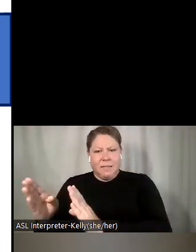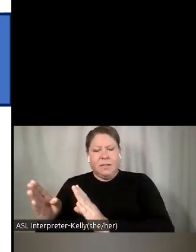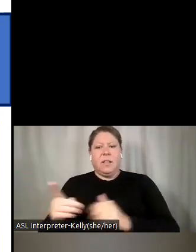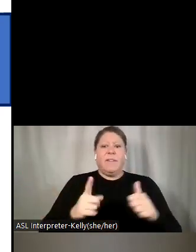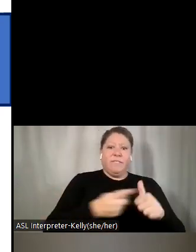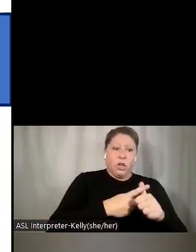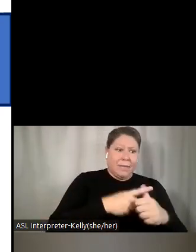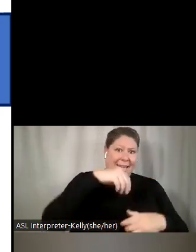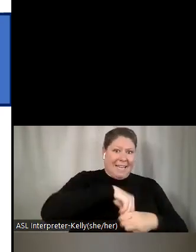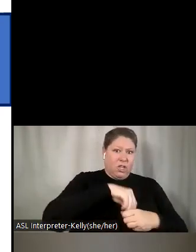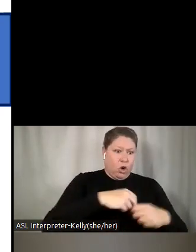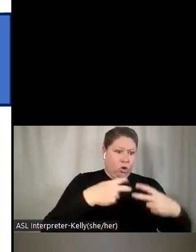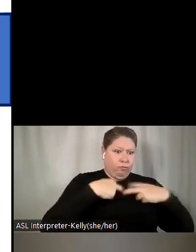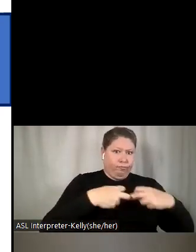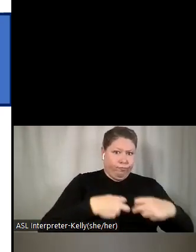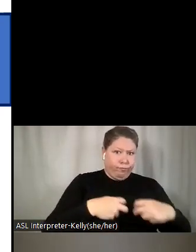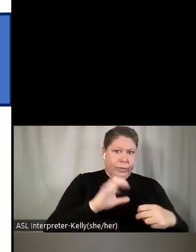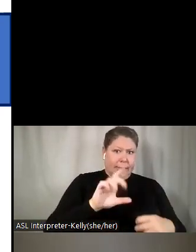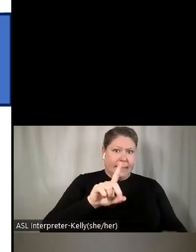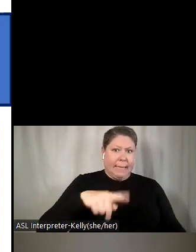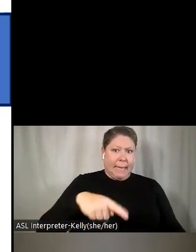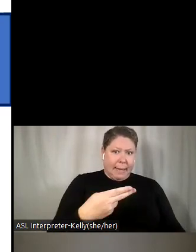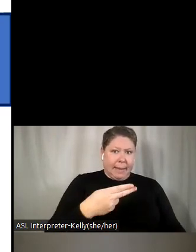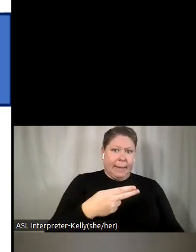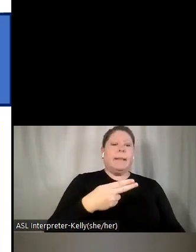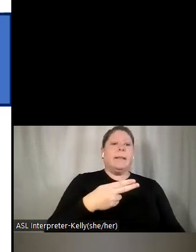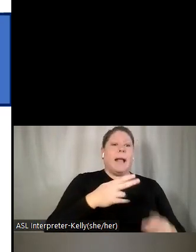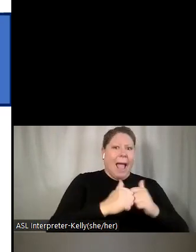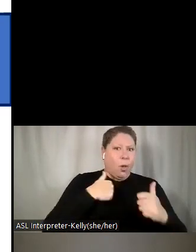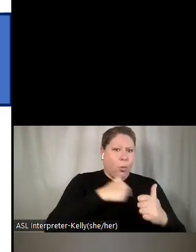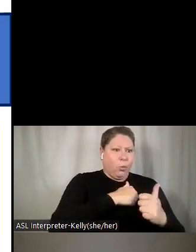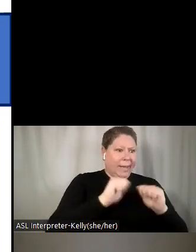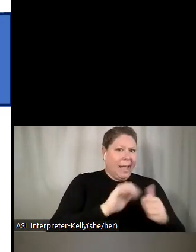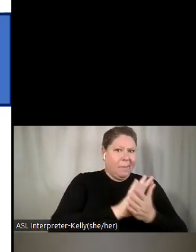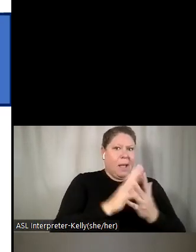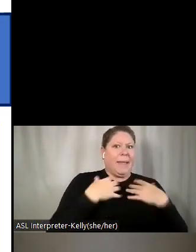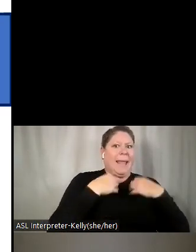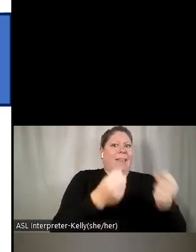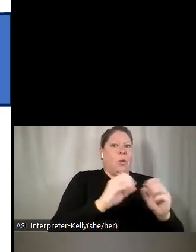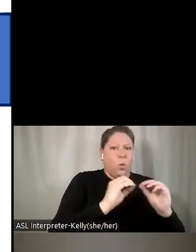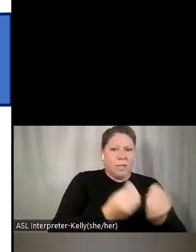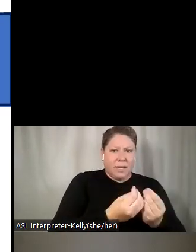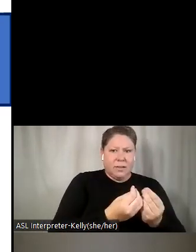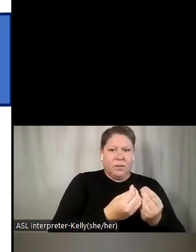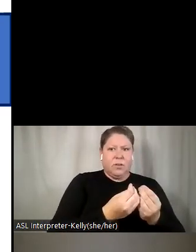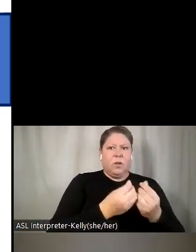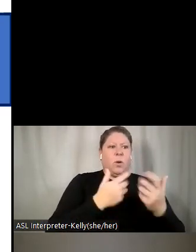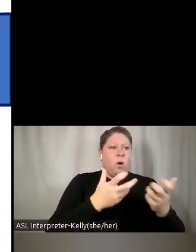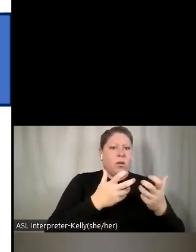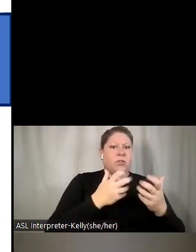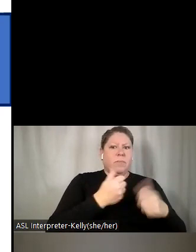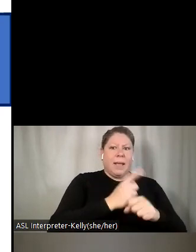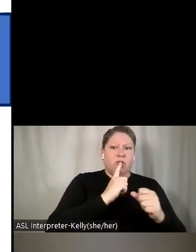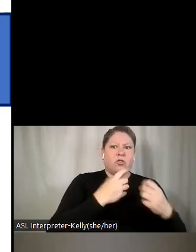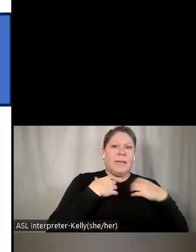and how we become a healing organization. So we'd like to, we're working to evaluate and embed healing,